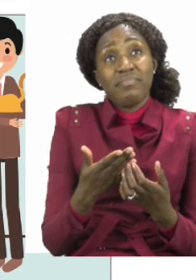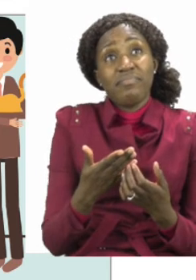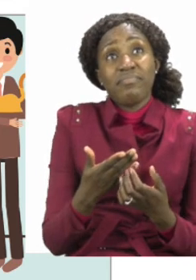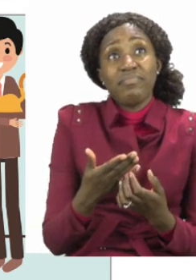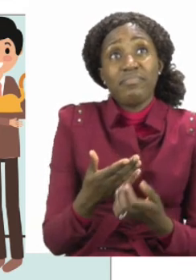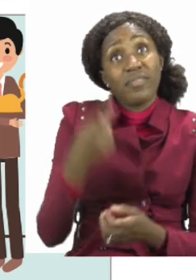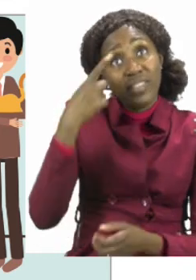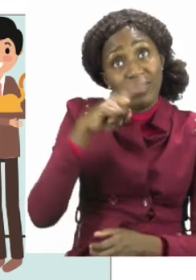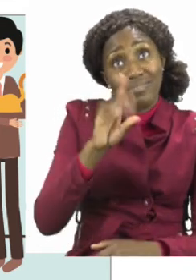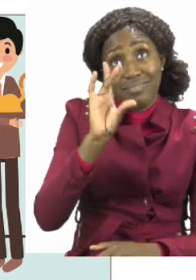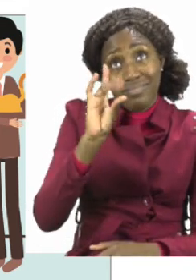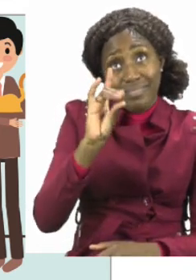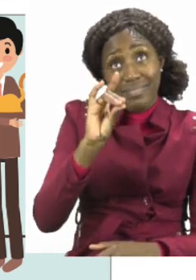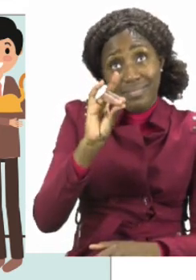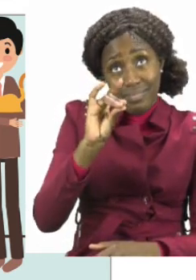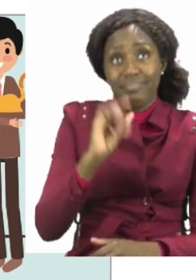basket for the dog.